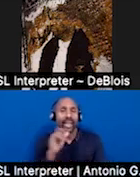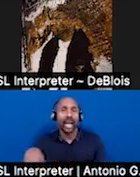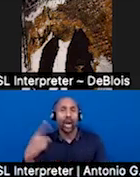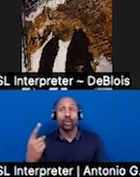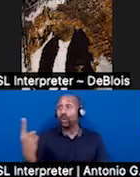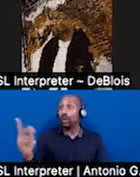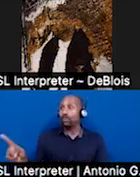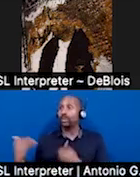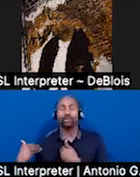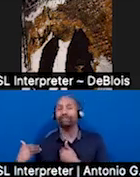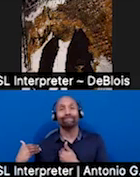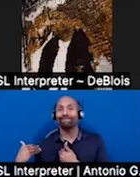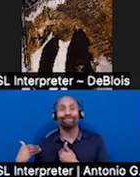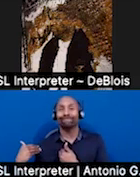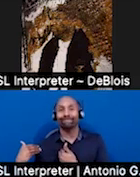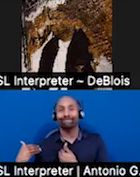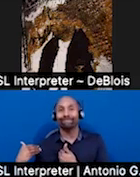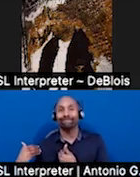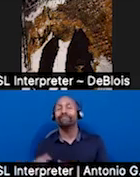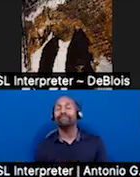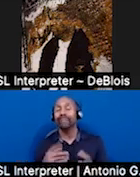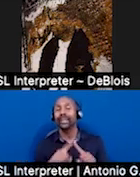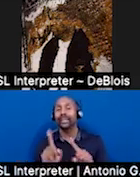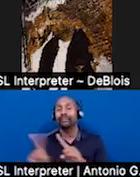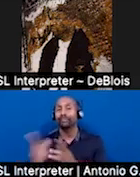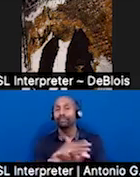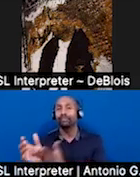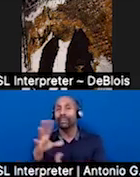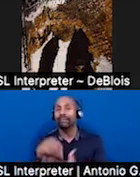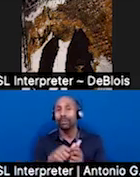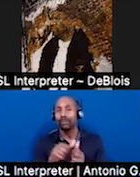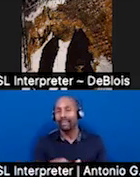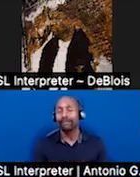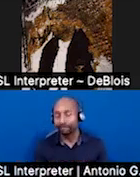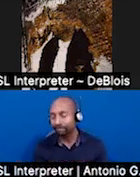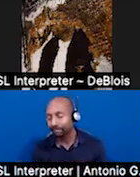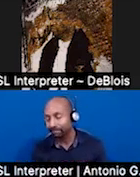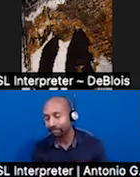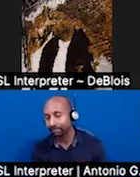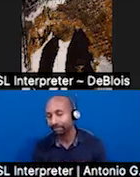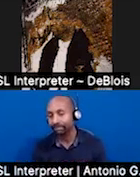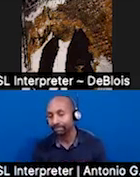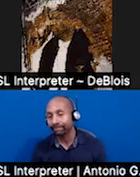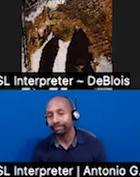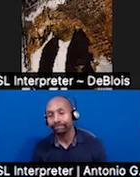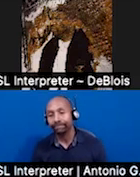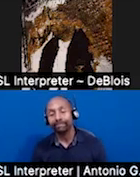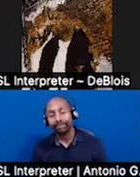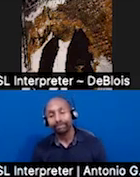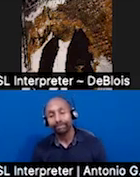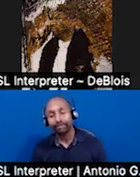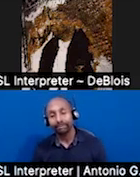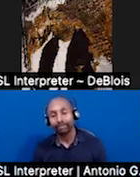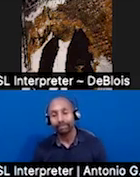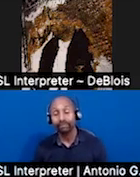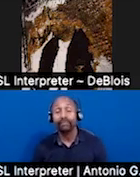person. And if something is not